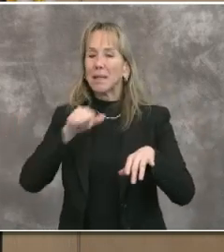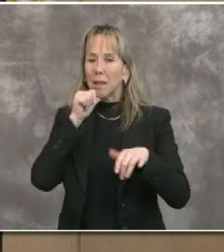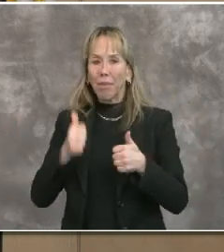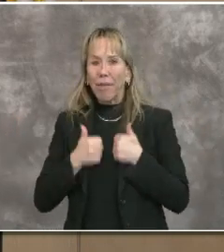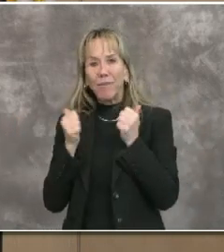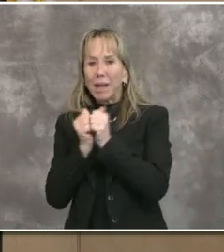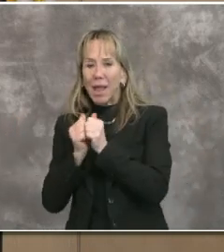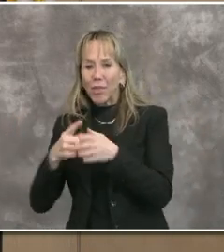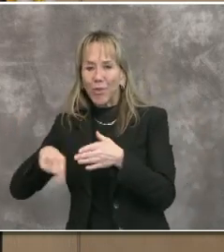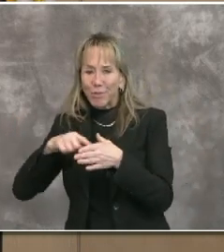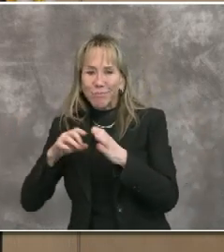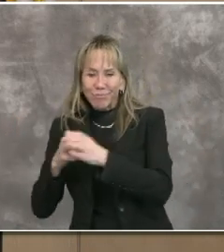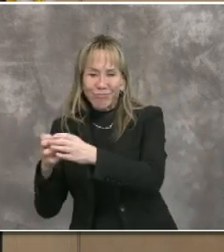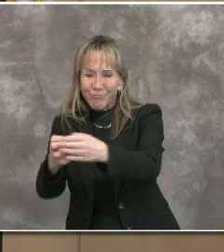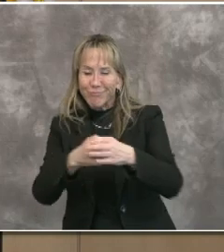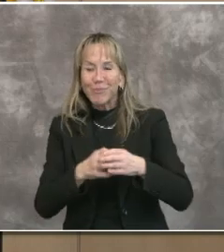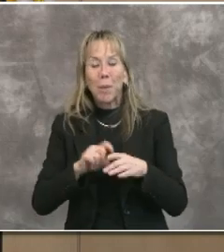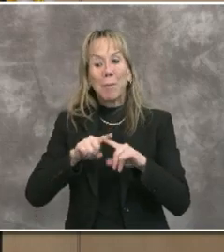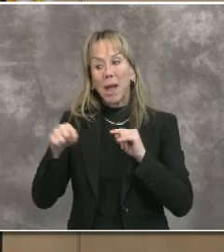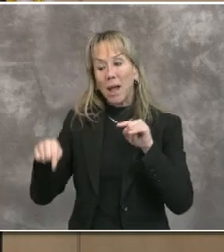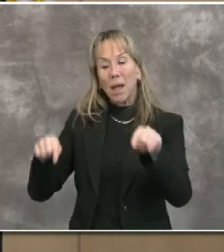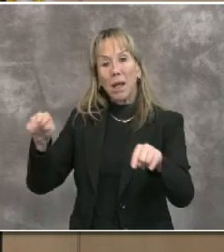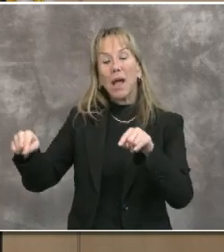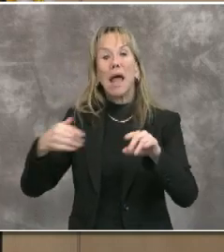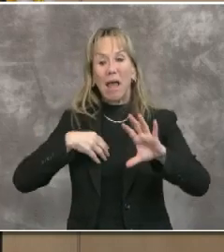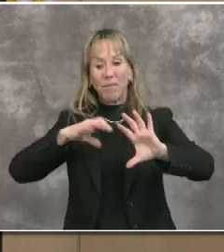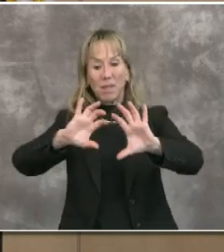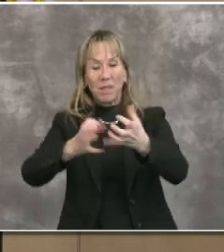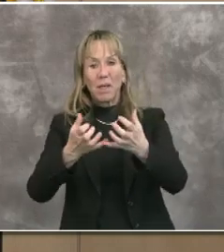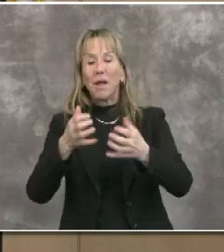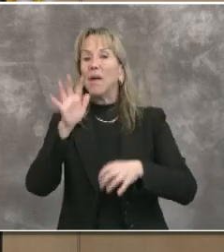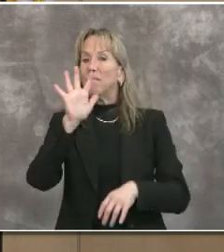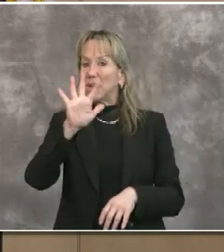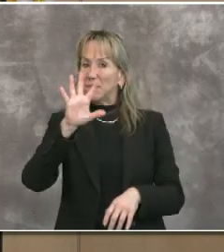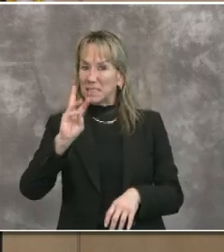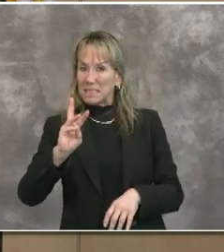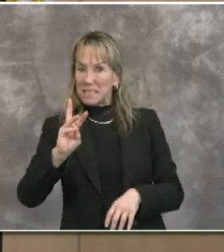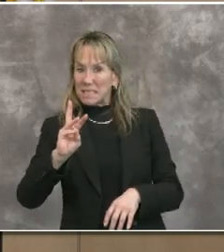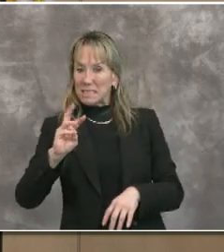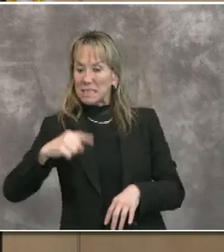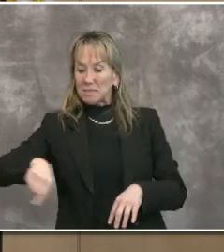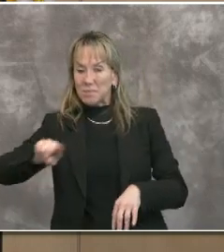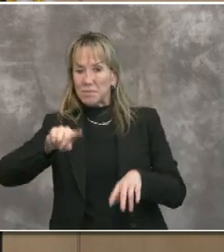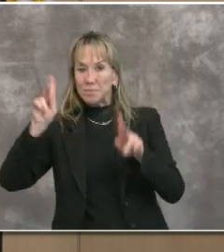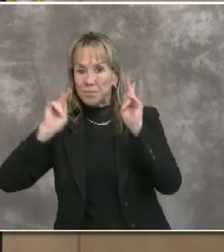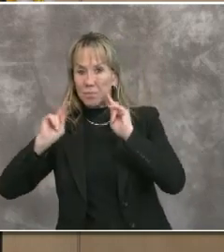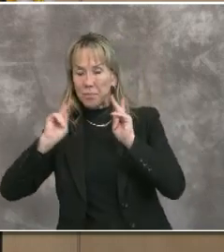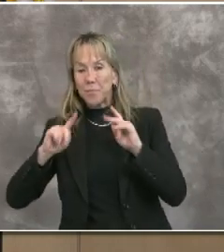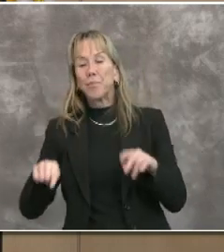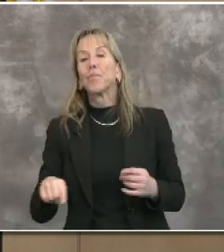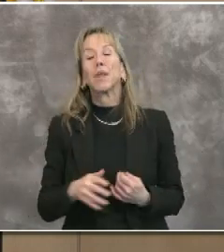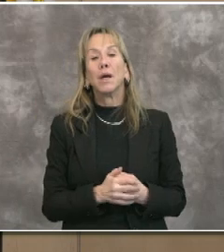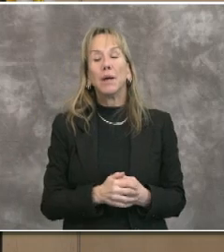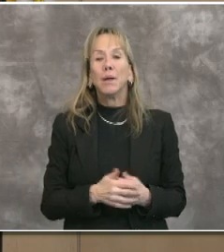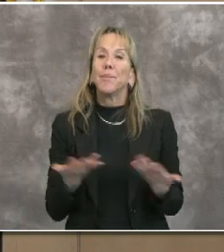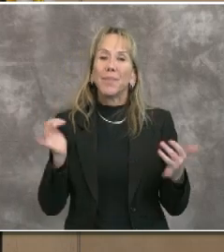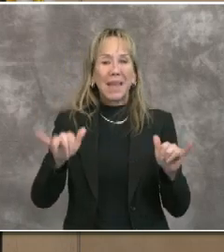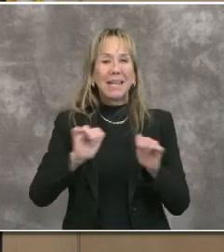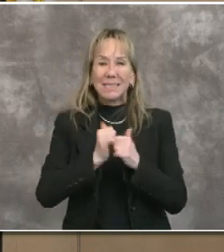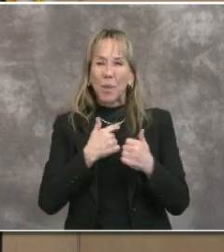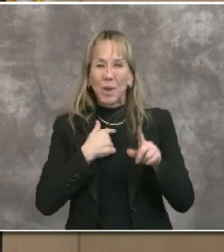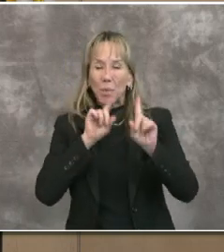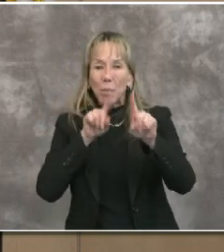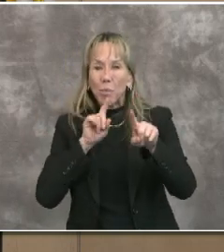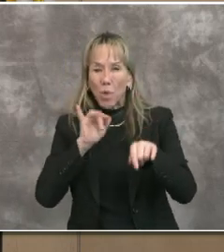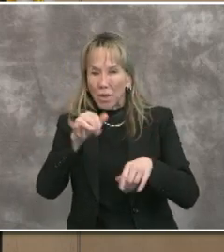congregate living facilities, that includes 56 cases. So that's the way we report